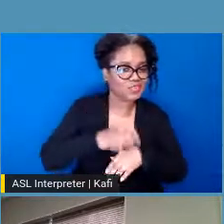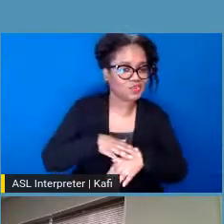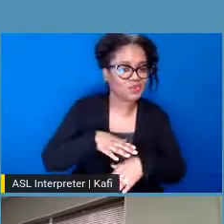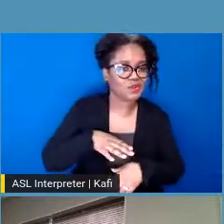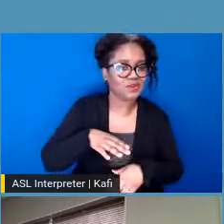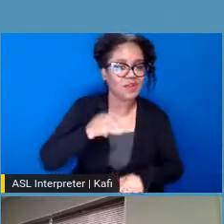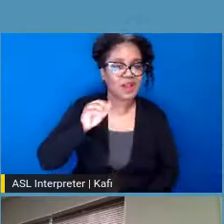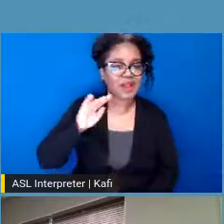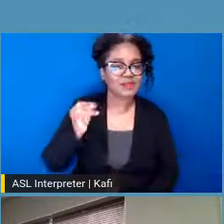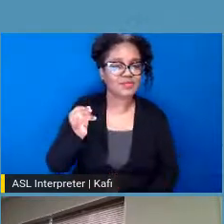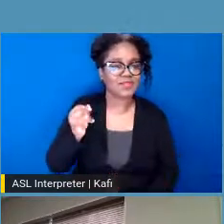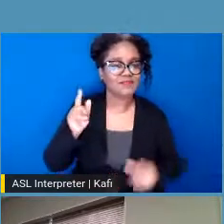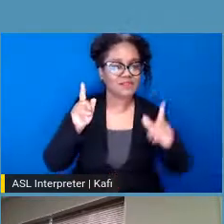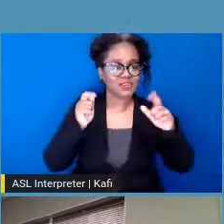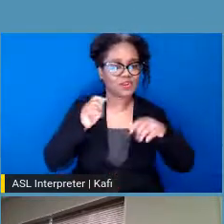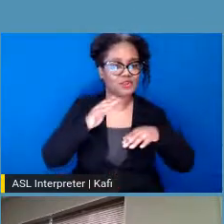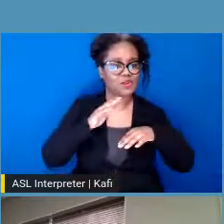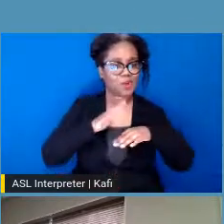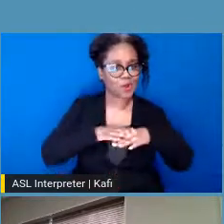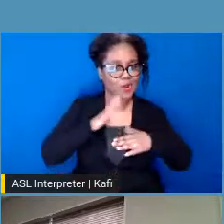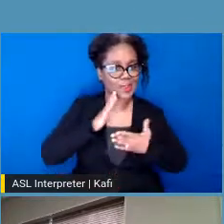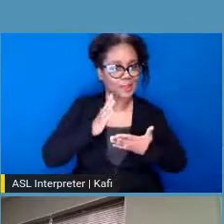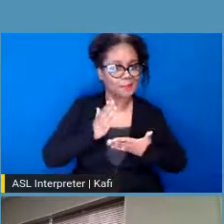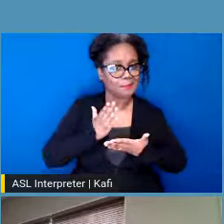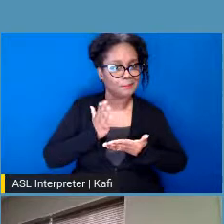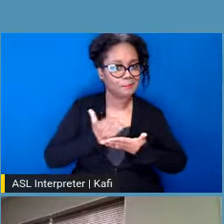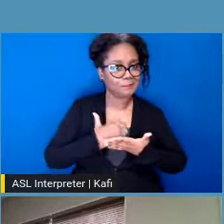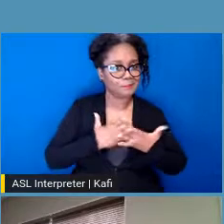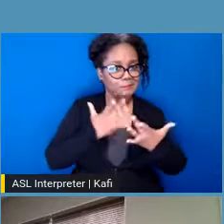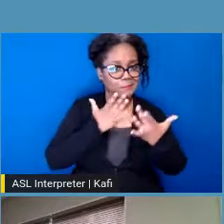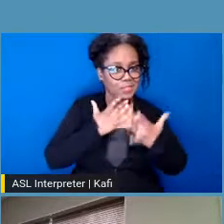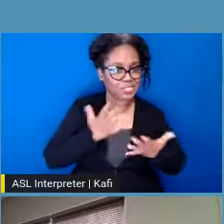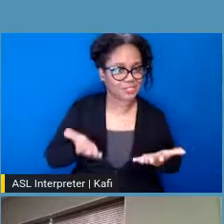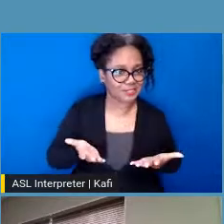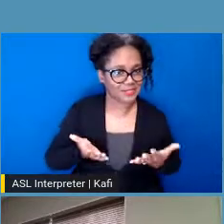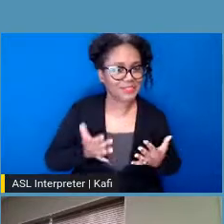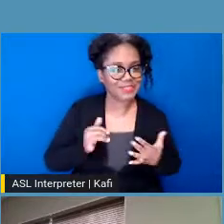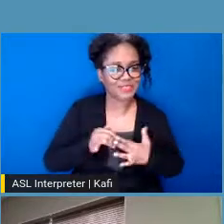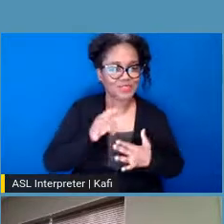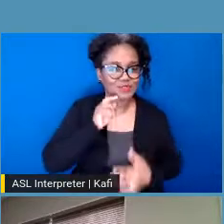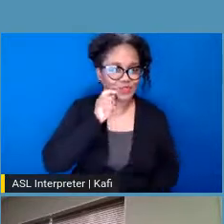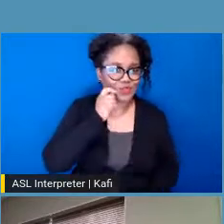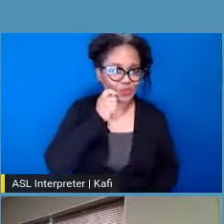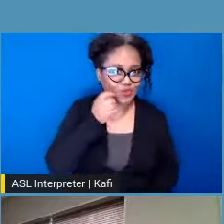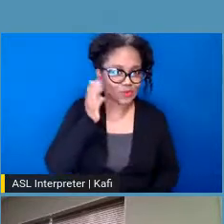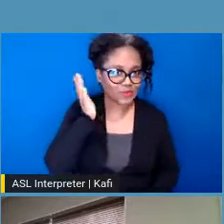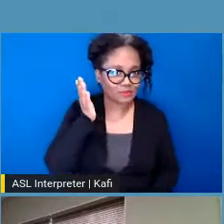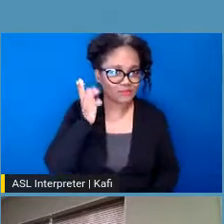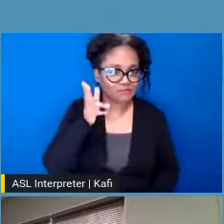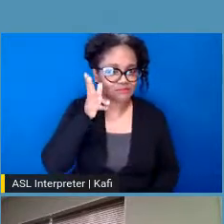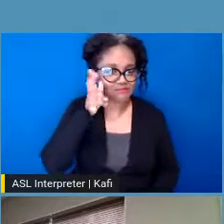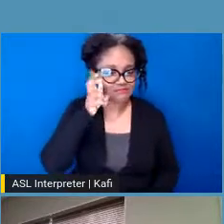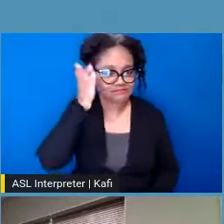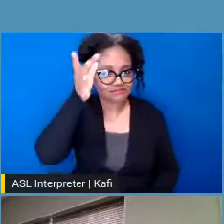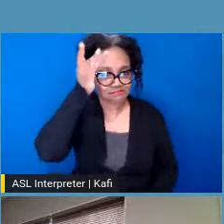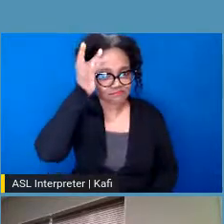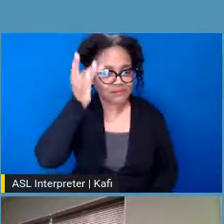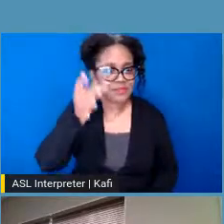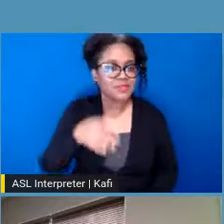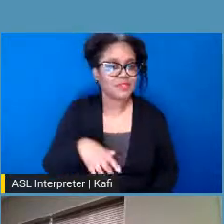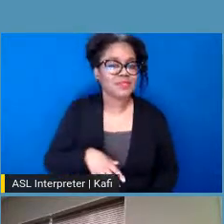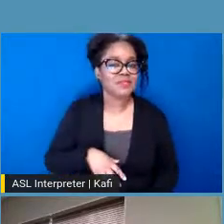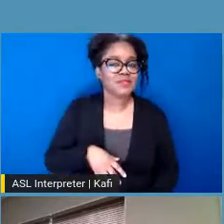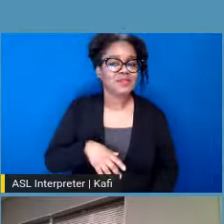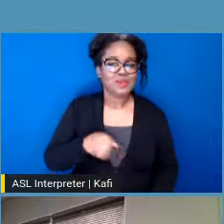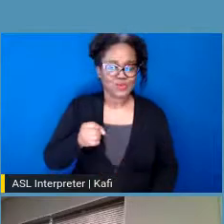great resource to me during this. And so hopefully find her presentation. It's really great. But anyway, as you can see here, the Anchorage Museum had been able to buy